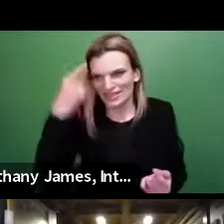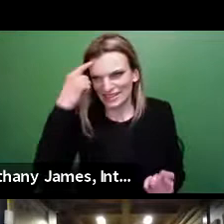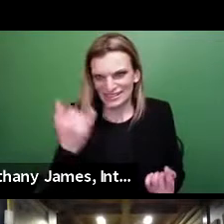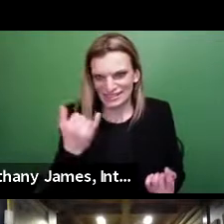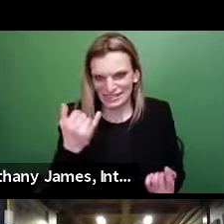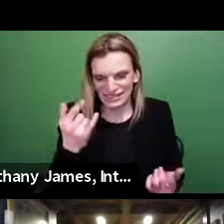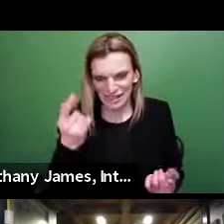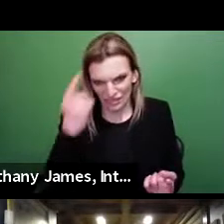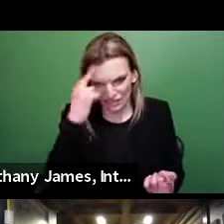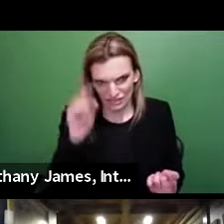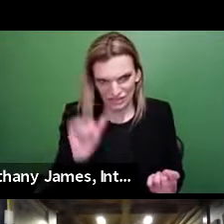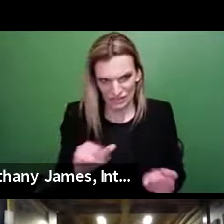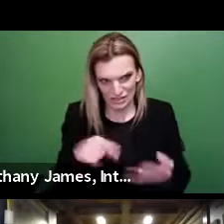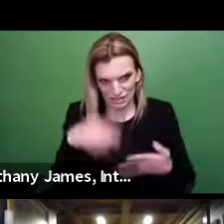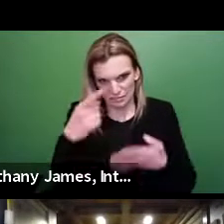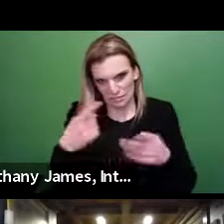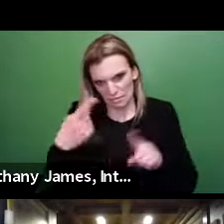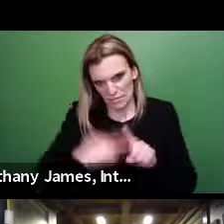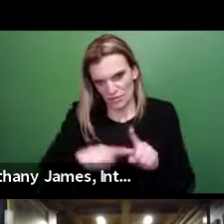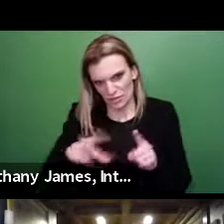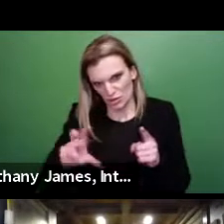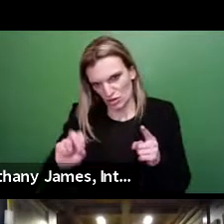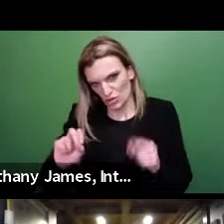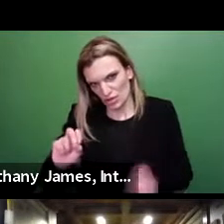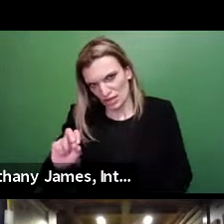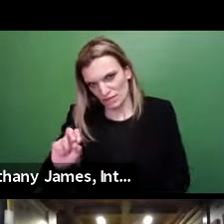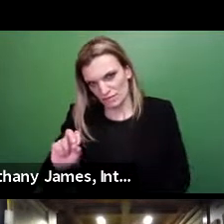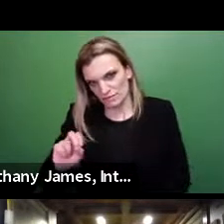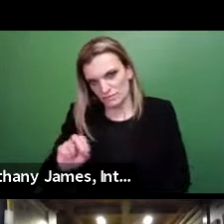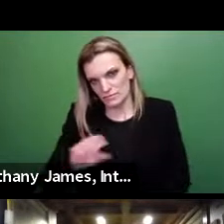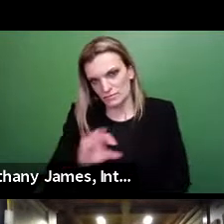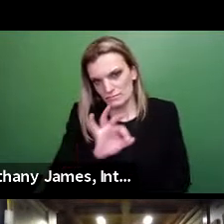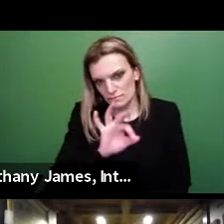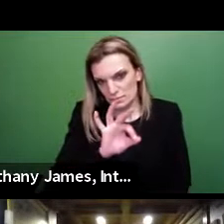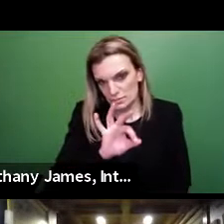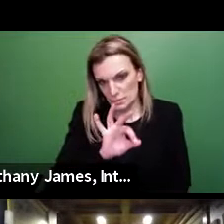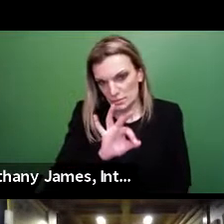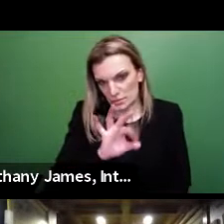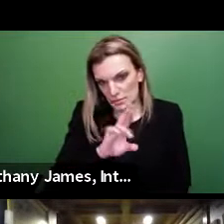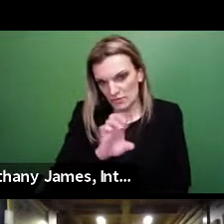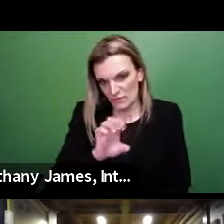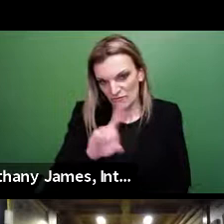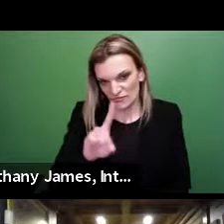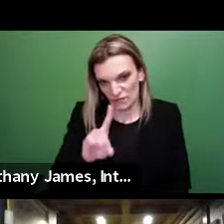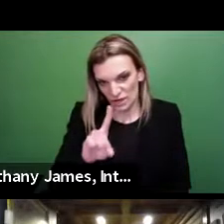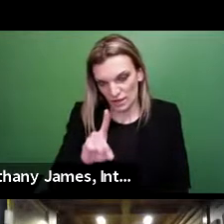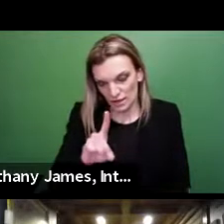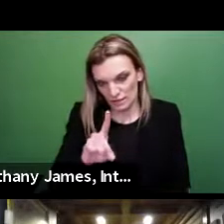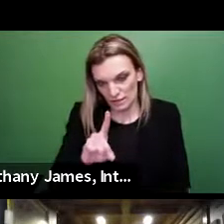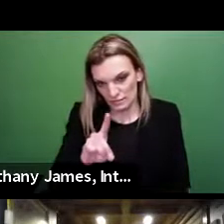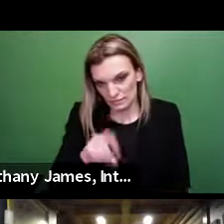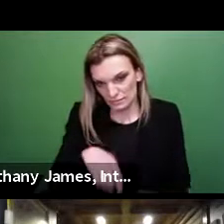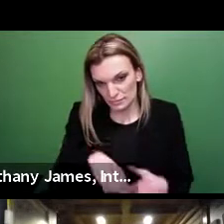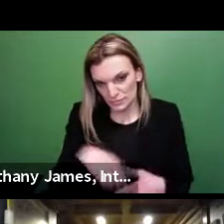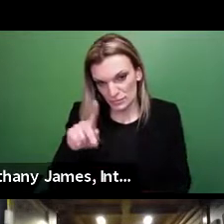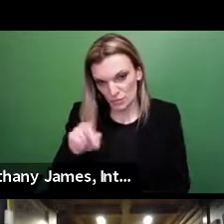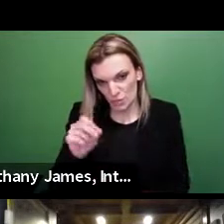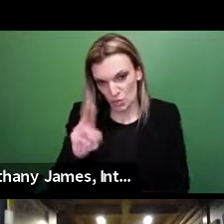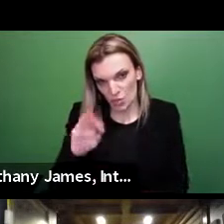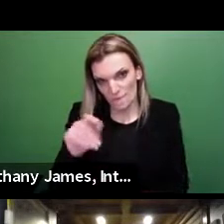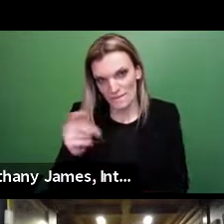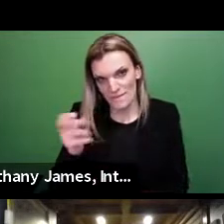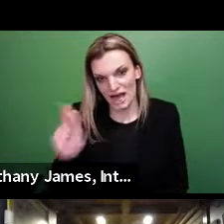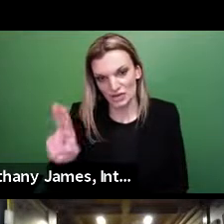30th of this month. It is Fred Korematsu Day. And in 2019, I believe the commission actually